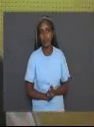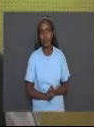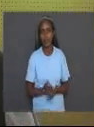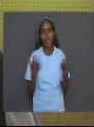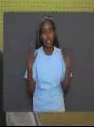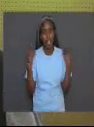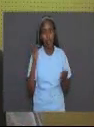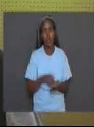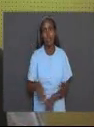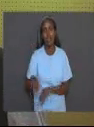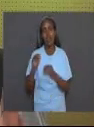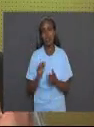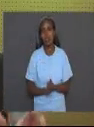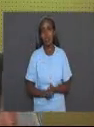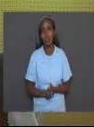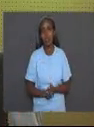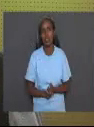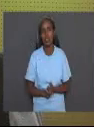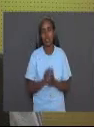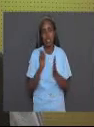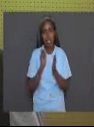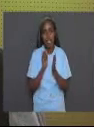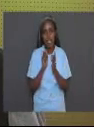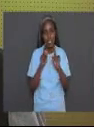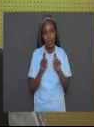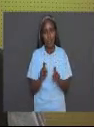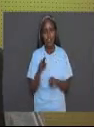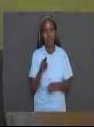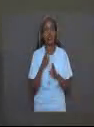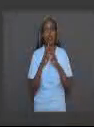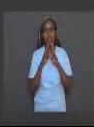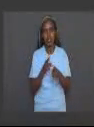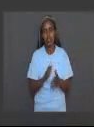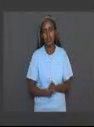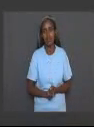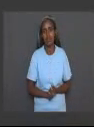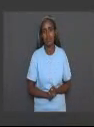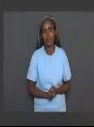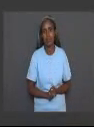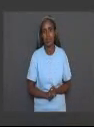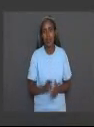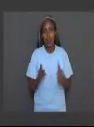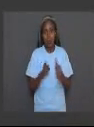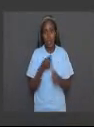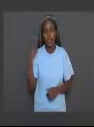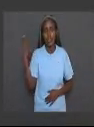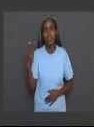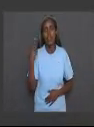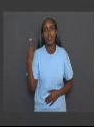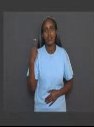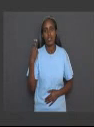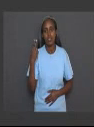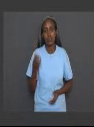Hello again, students. Let us examine your answers. One advantage you may